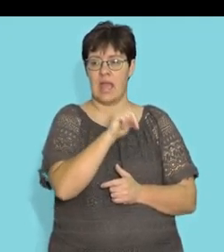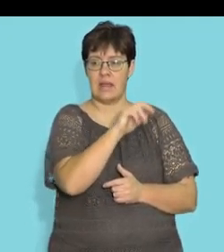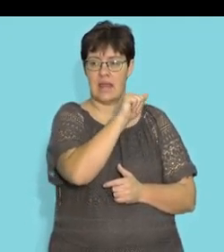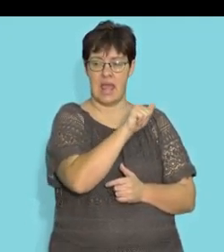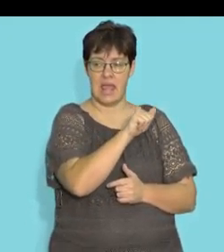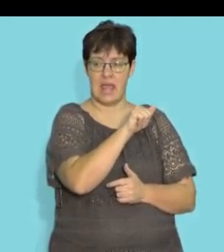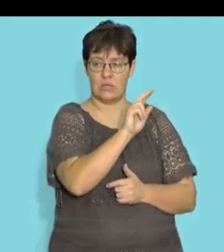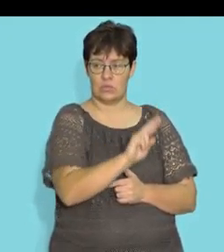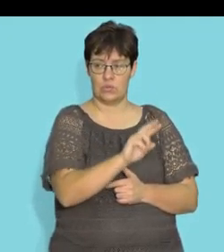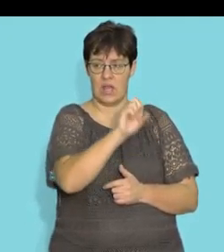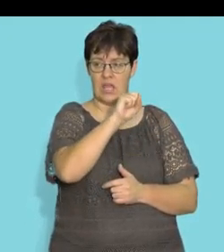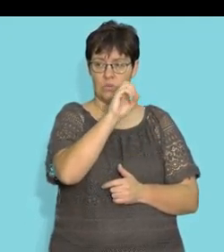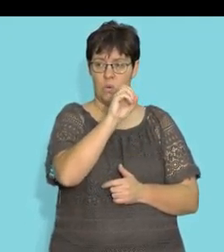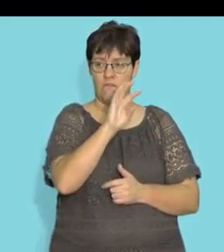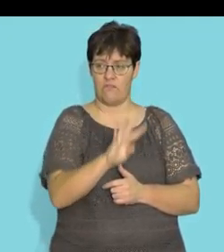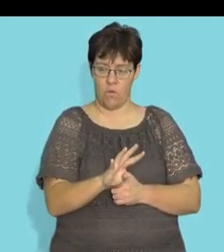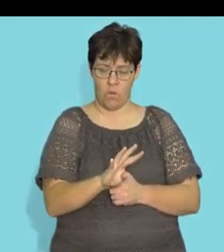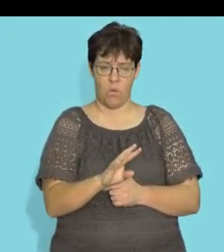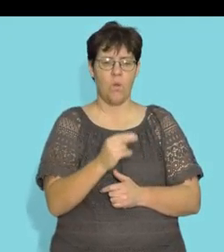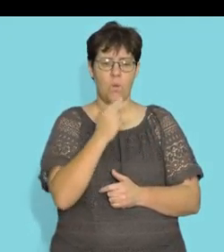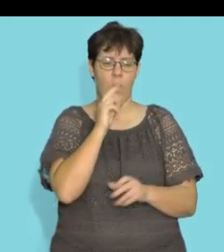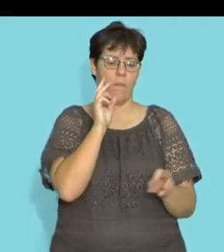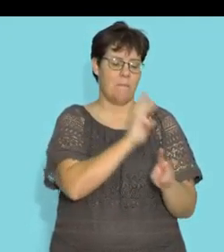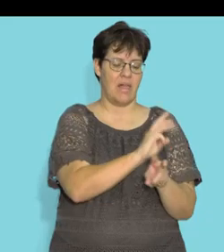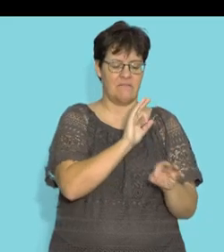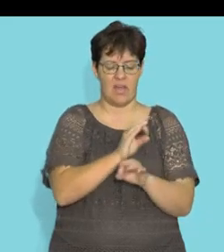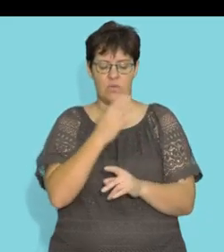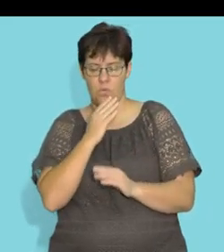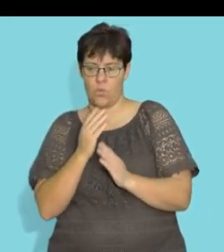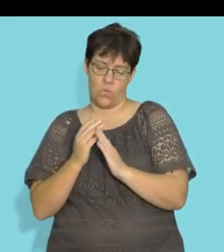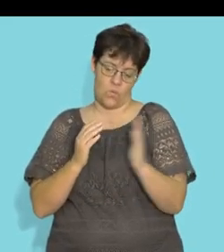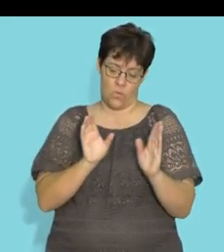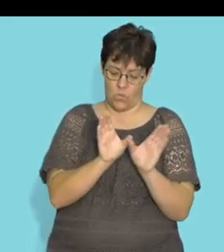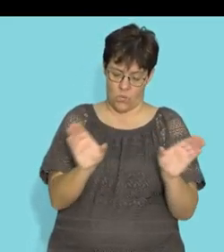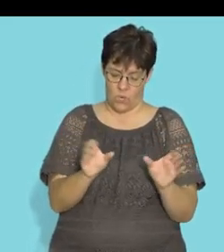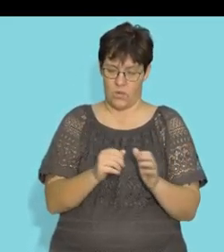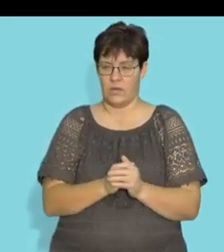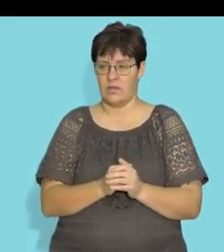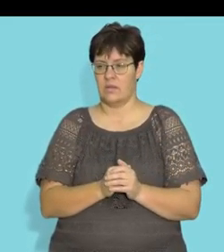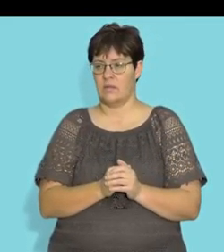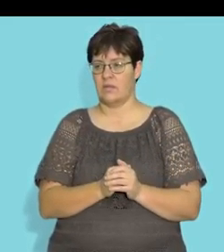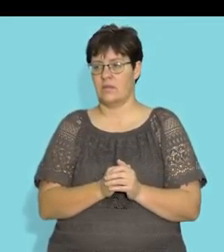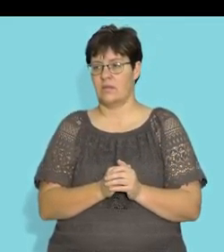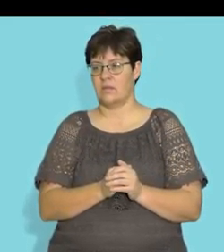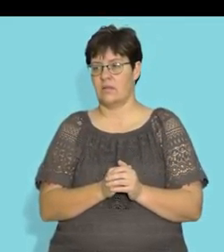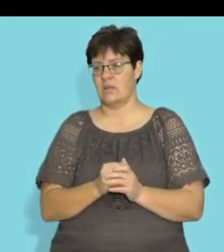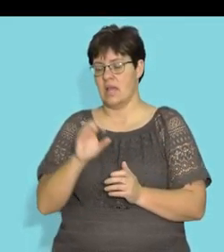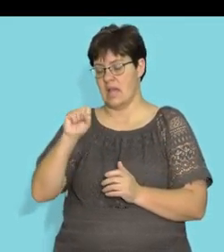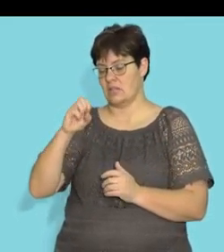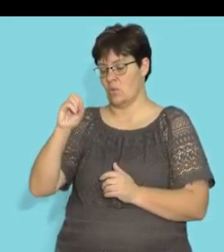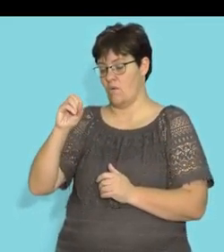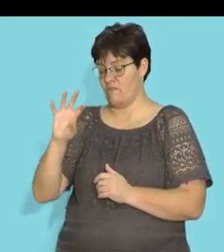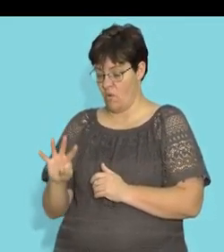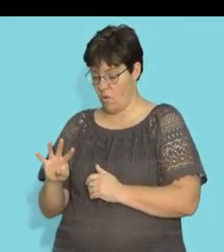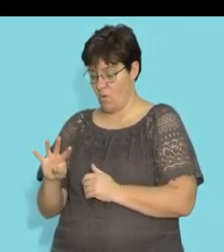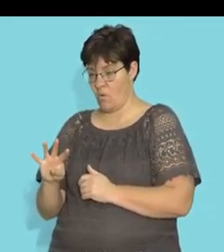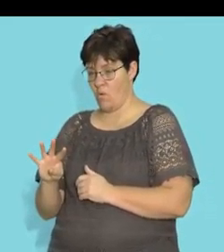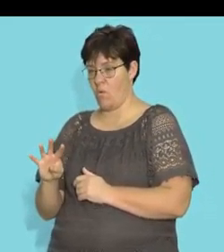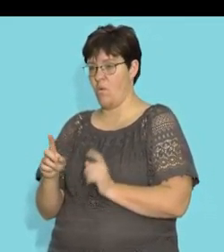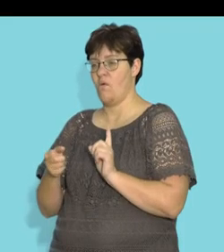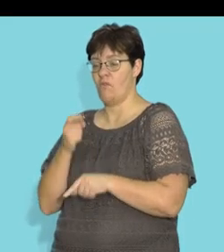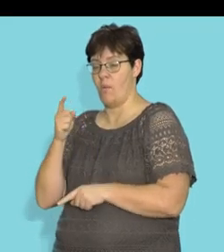When we look at sodium sulfate, with sodium sulfate, when that dissolves in water, the first thing that we will look